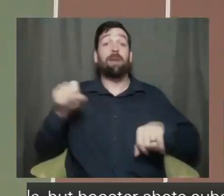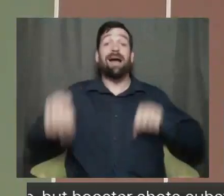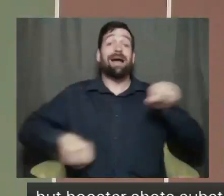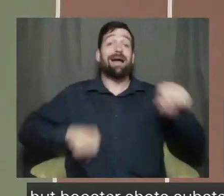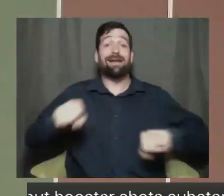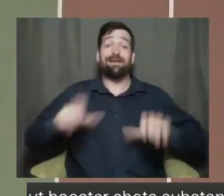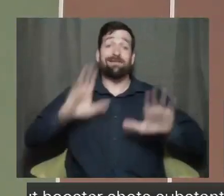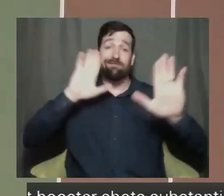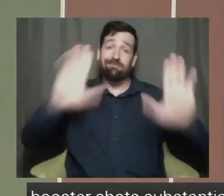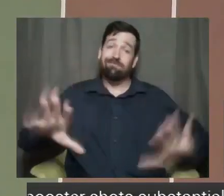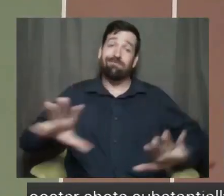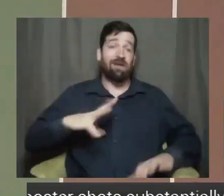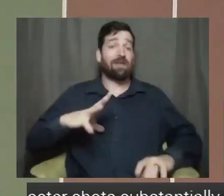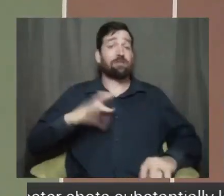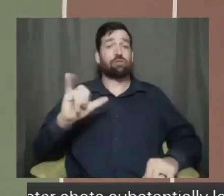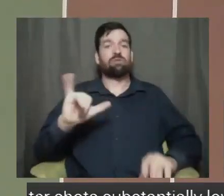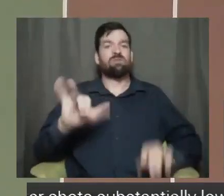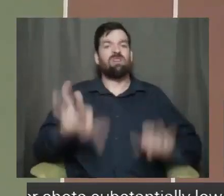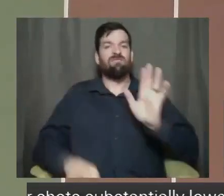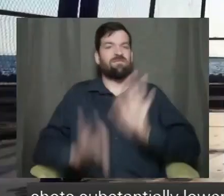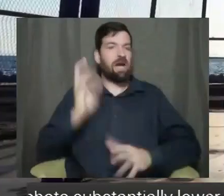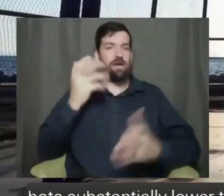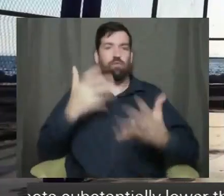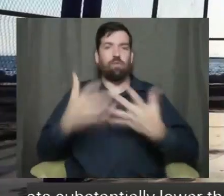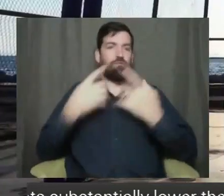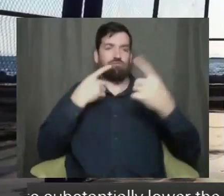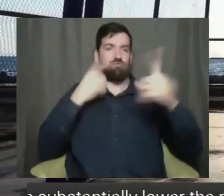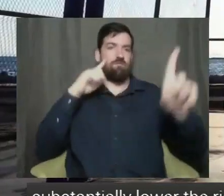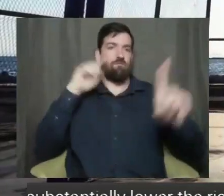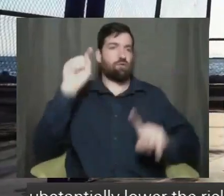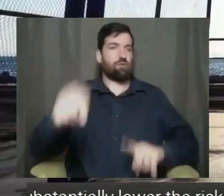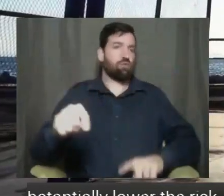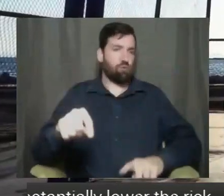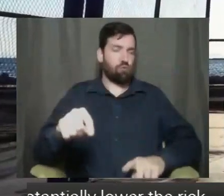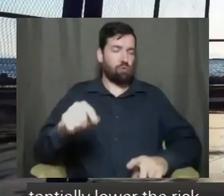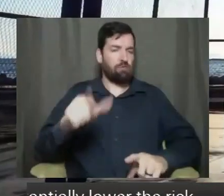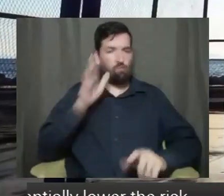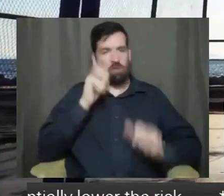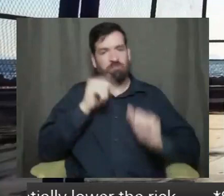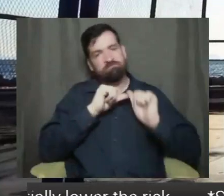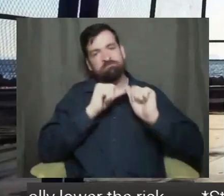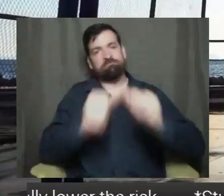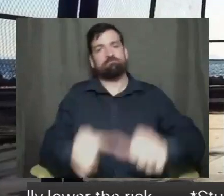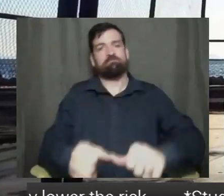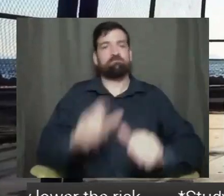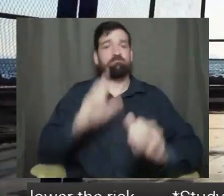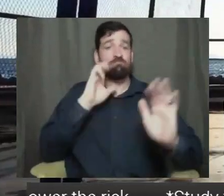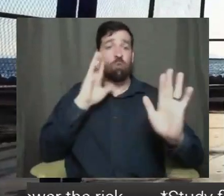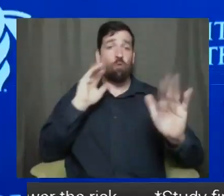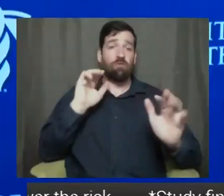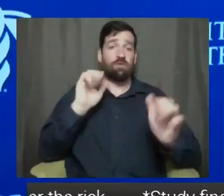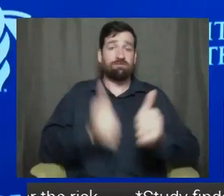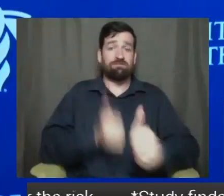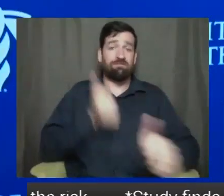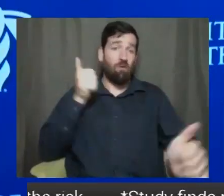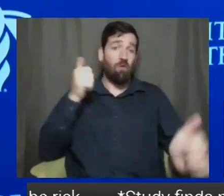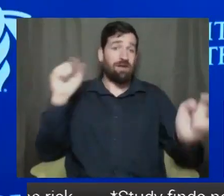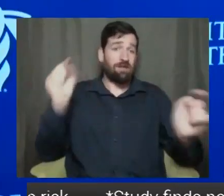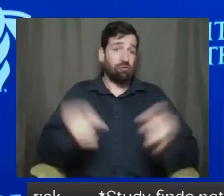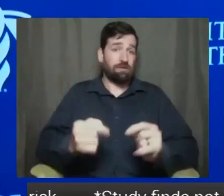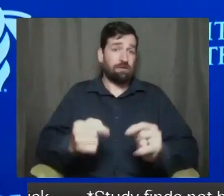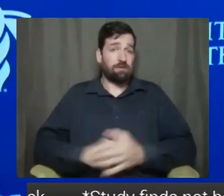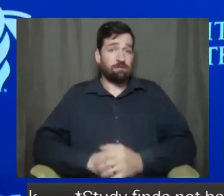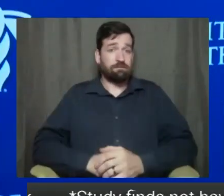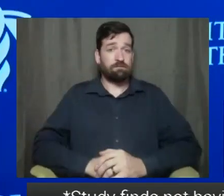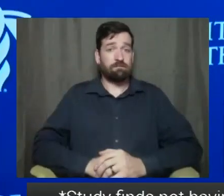just finding what works for you and what you're going to keep up with and what can hopefully keep you from avoiding injuries. And this is all to do